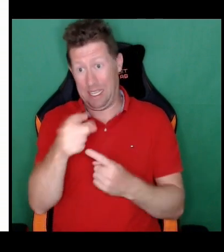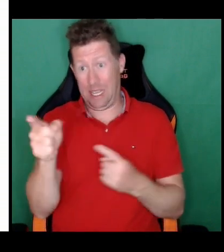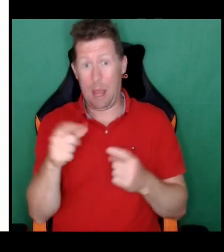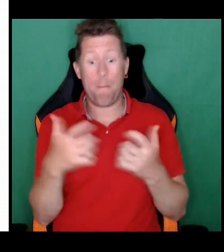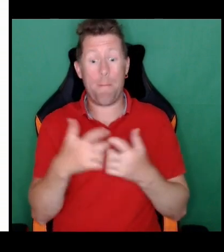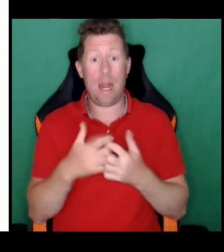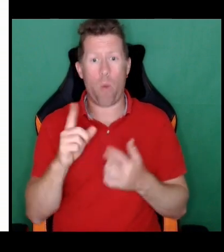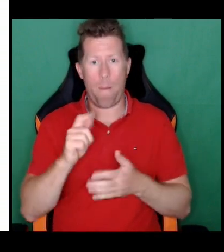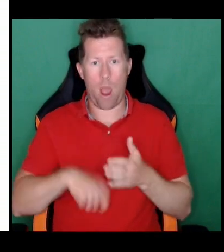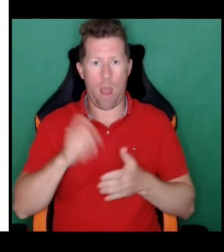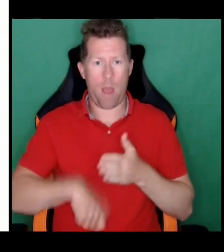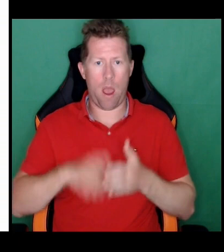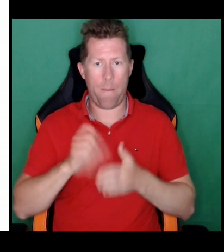vape.